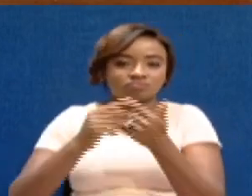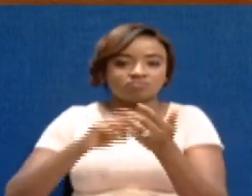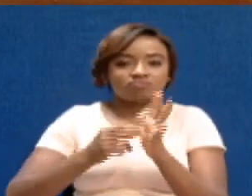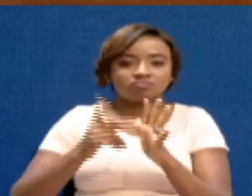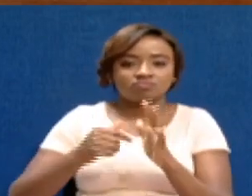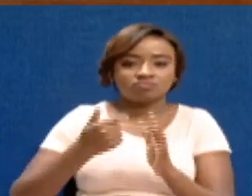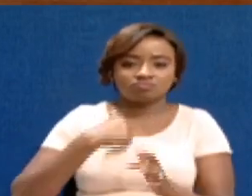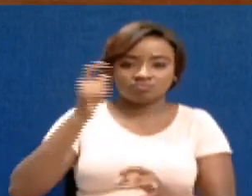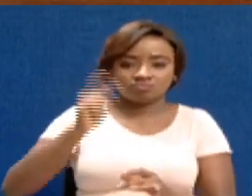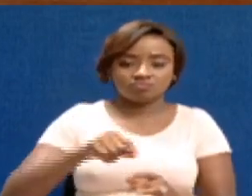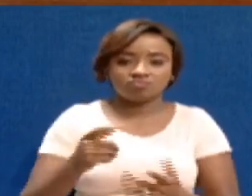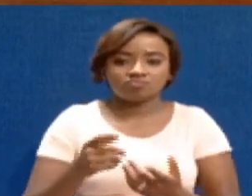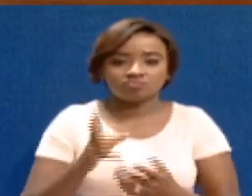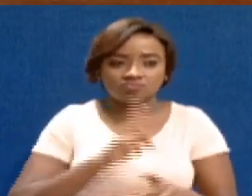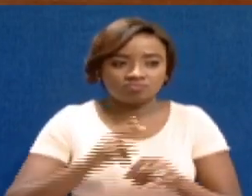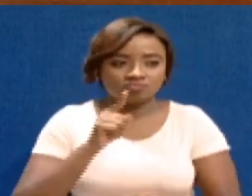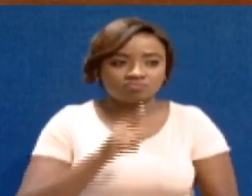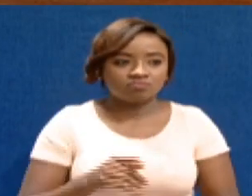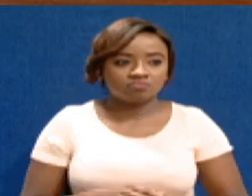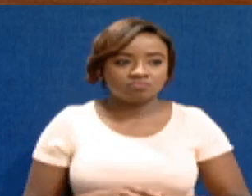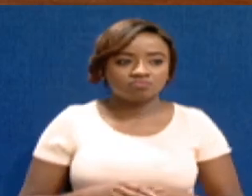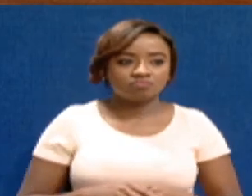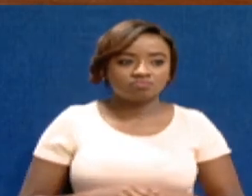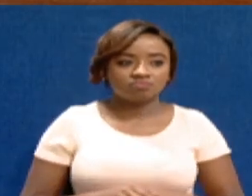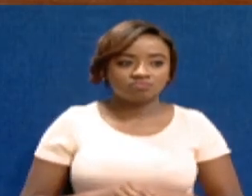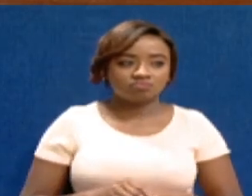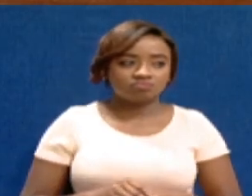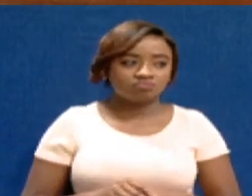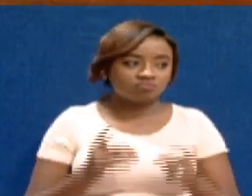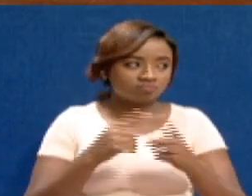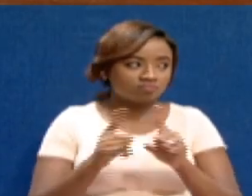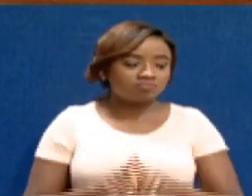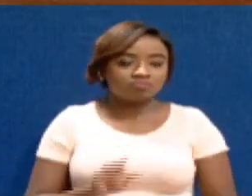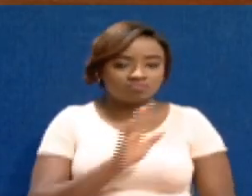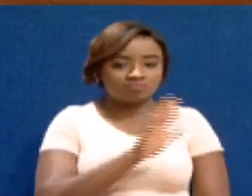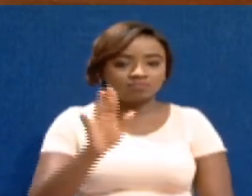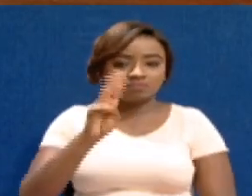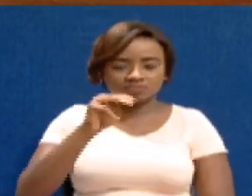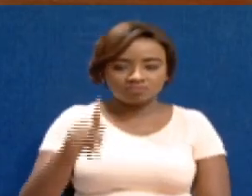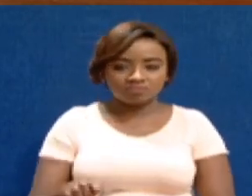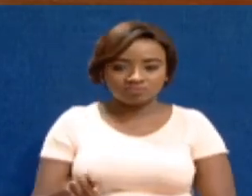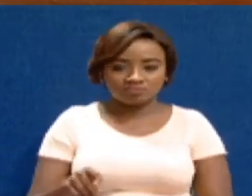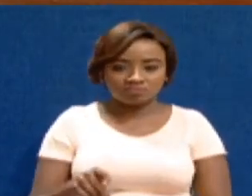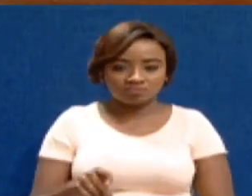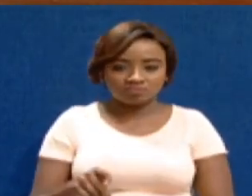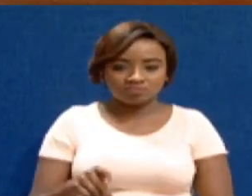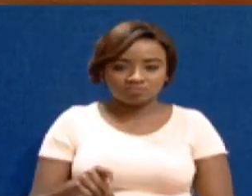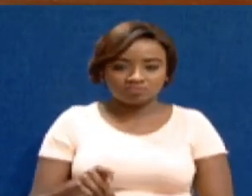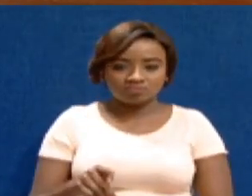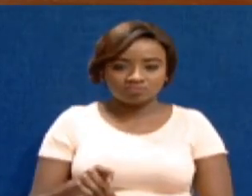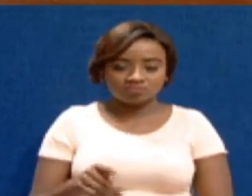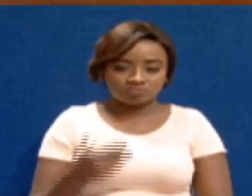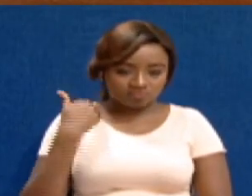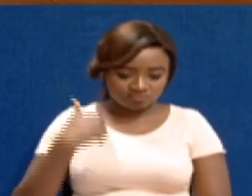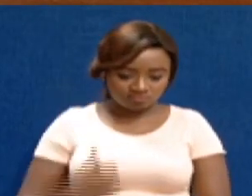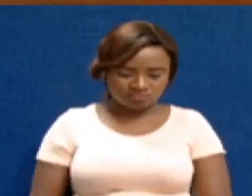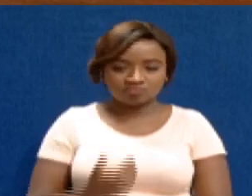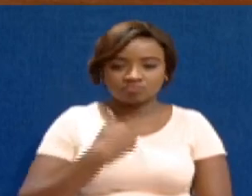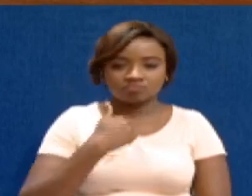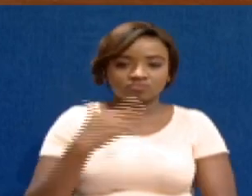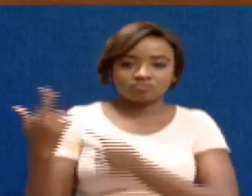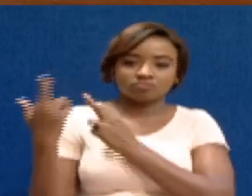it's a convoluted way of making the constitution process. But I think I would be an irresponsible leader,